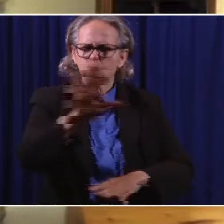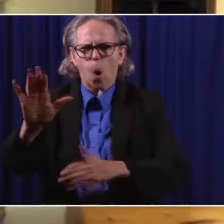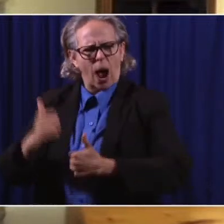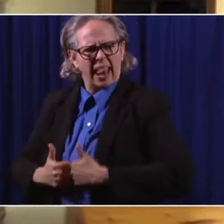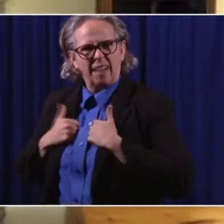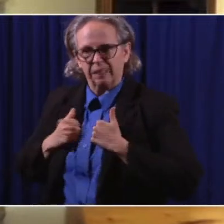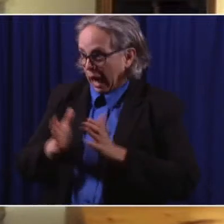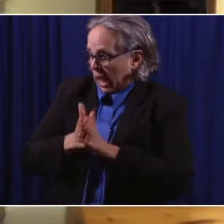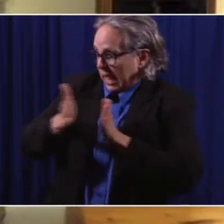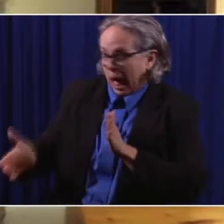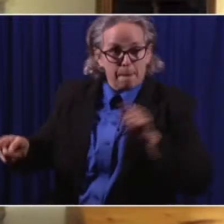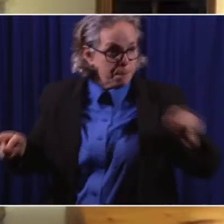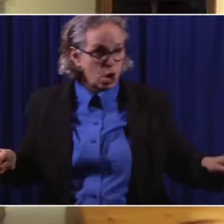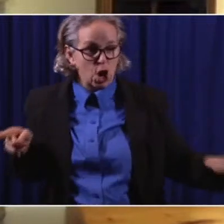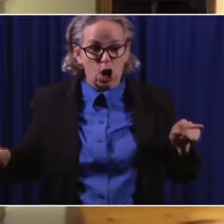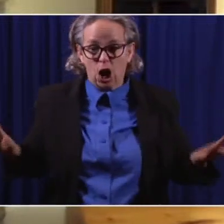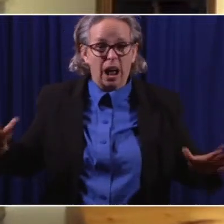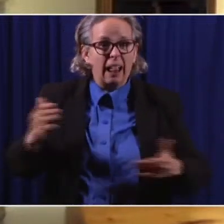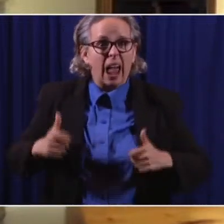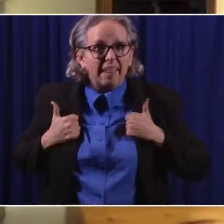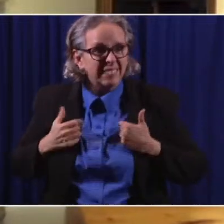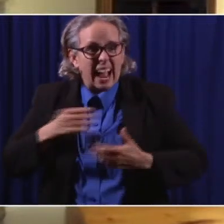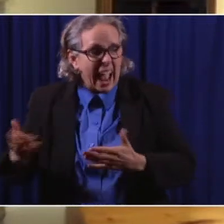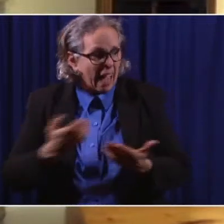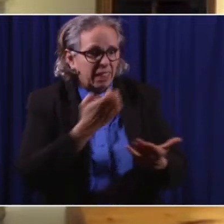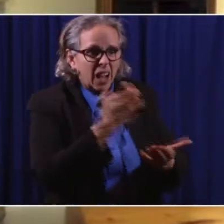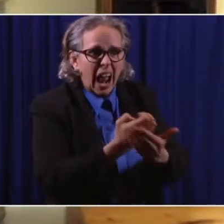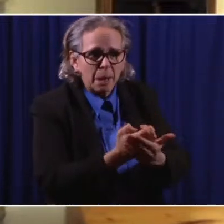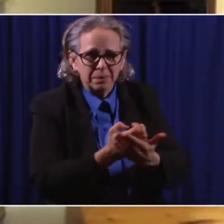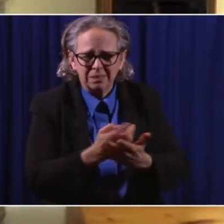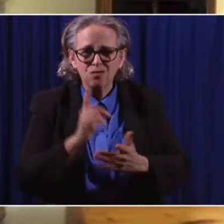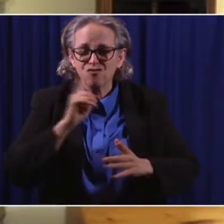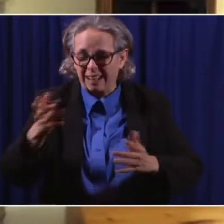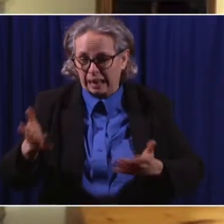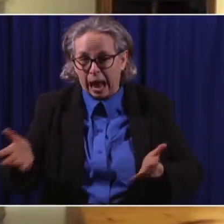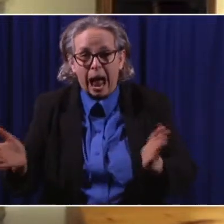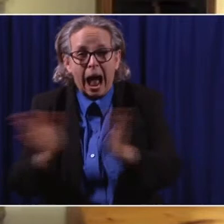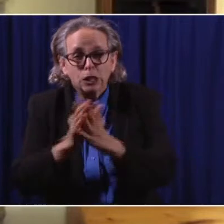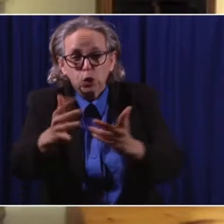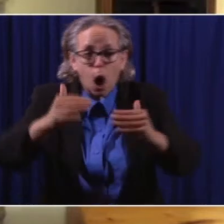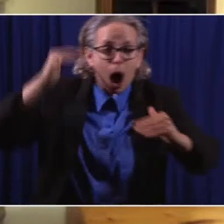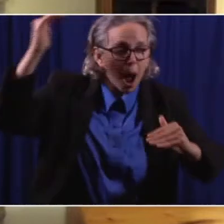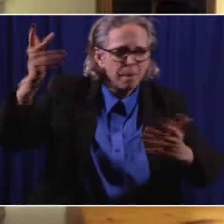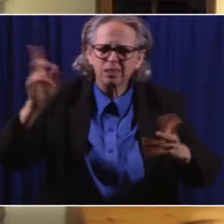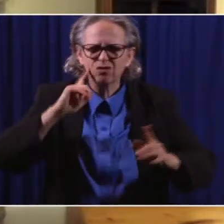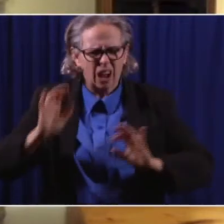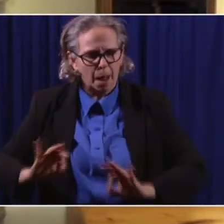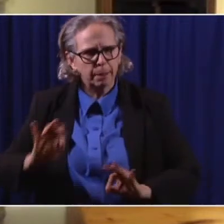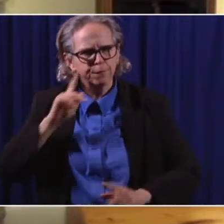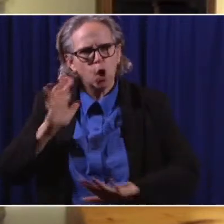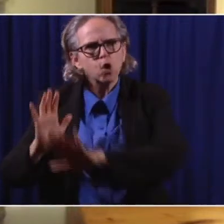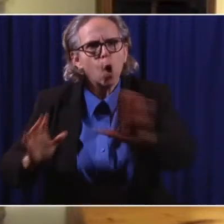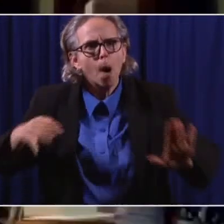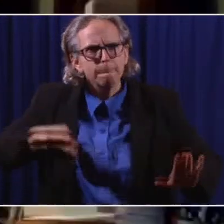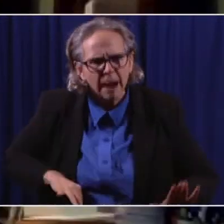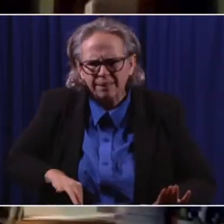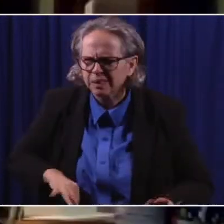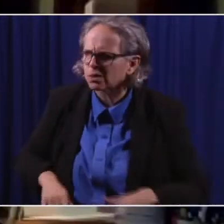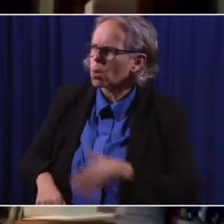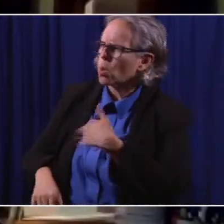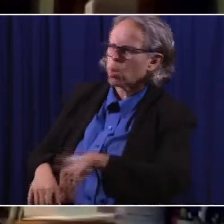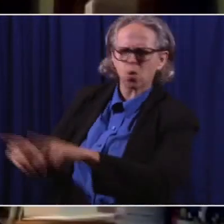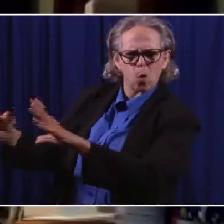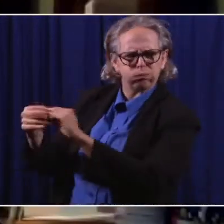benefit. Governor, you're looking good. Thank you for joining us. Governor, thank you for having me with you this morning